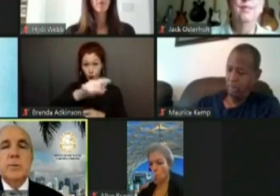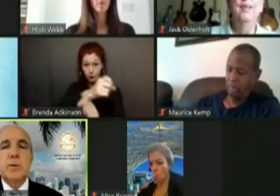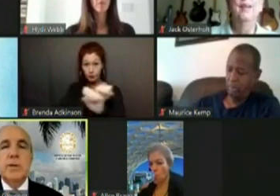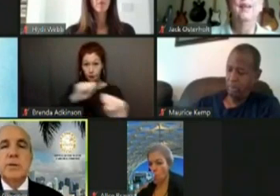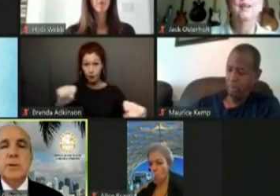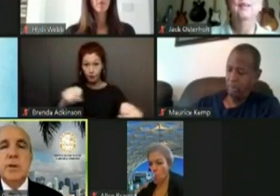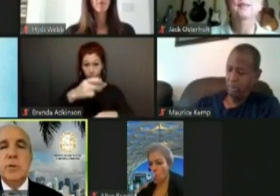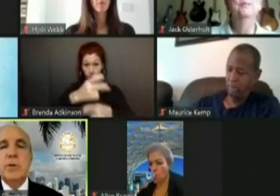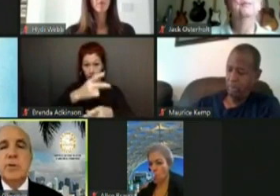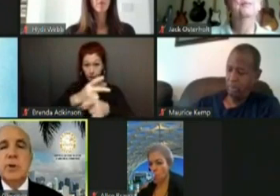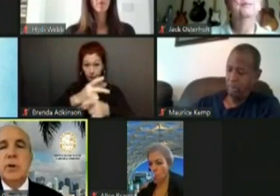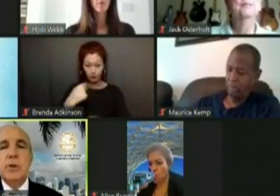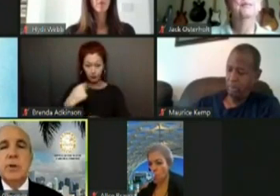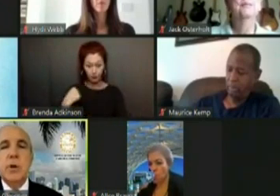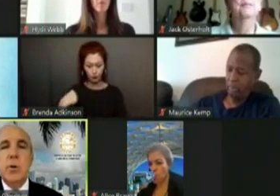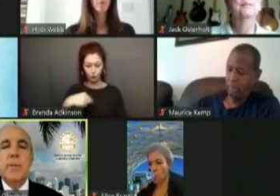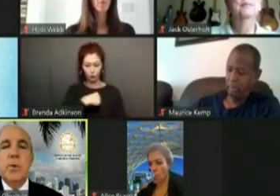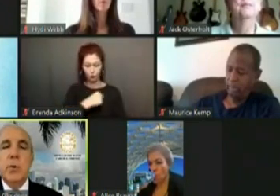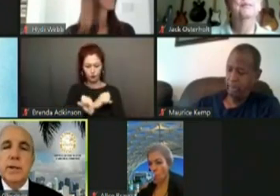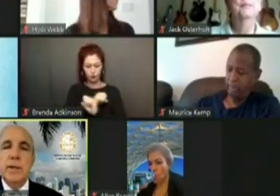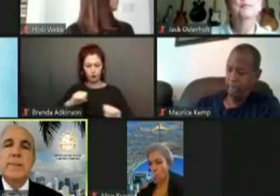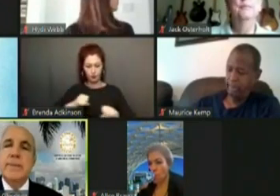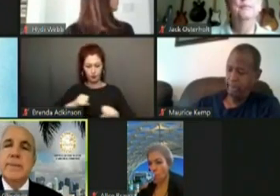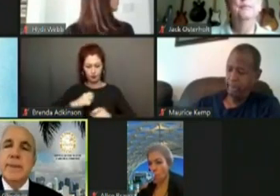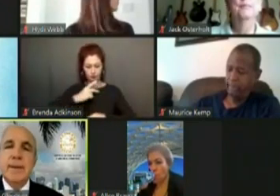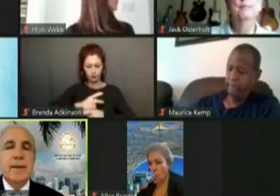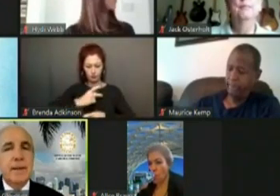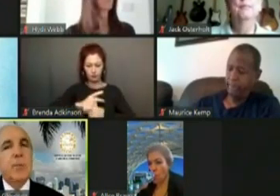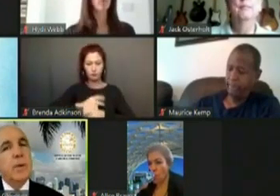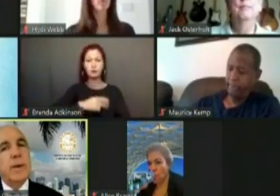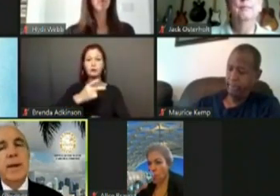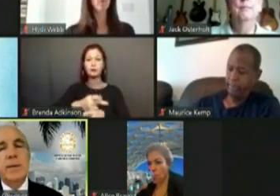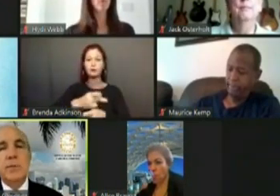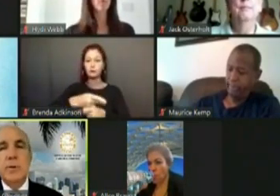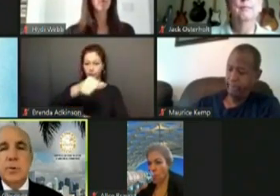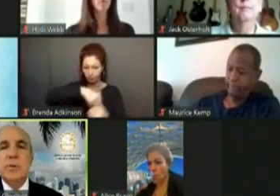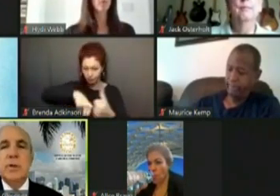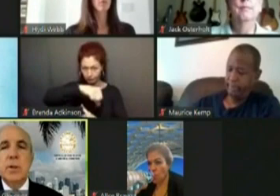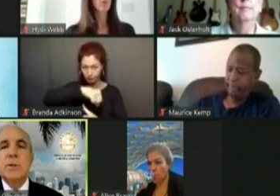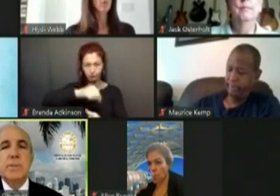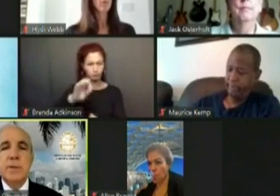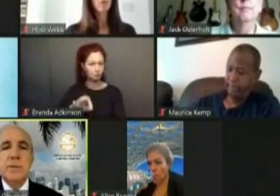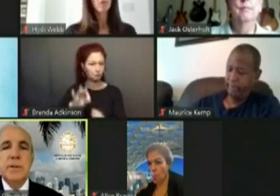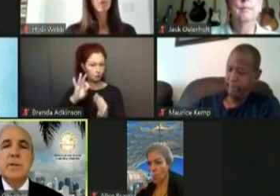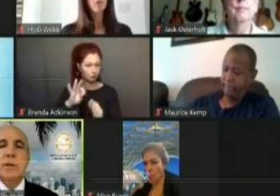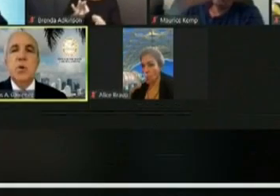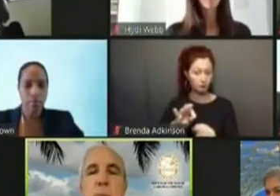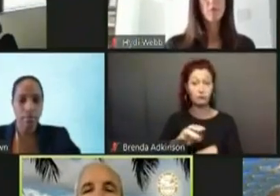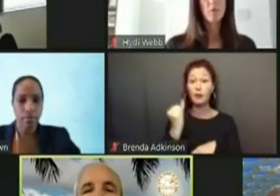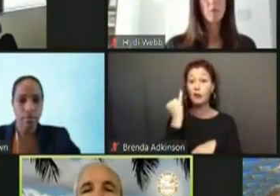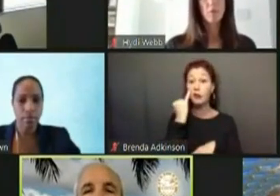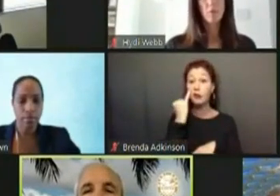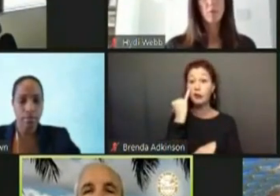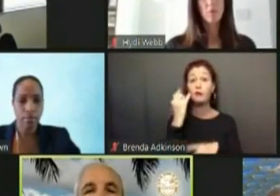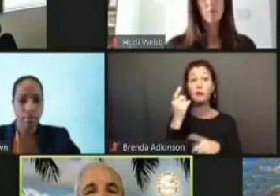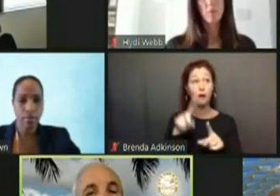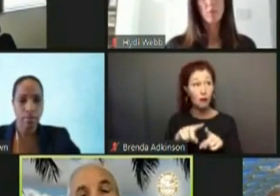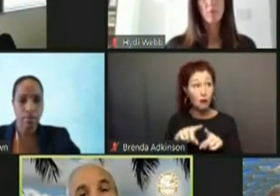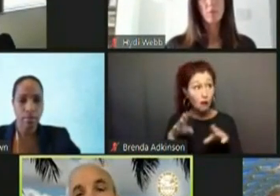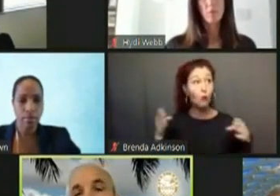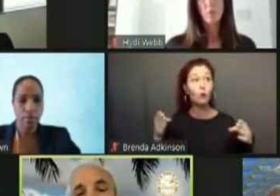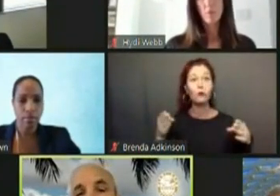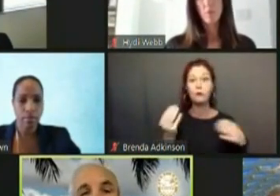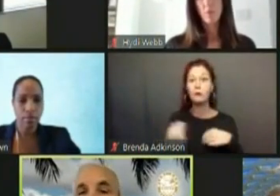and our hospitalization numbers start to go up quickly, then we may have to resort to closing businesses and go back to remaining at home.